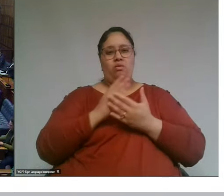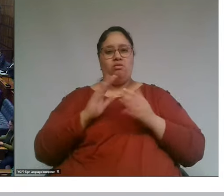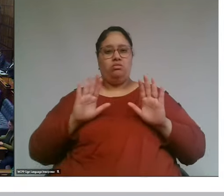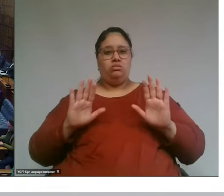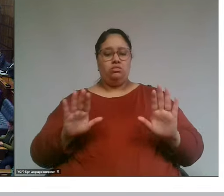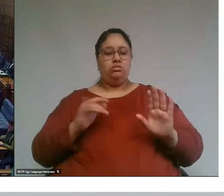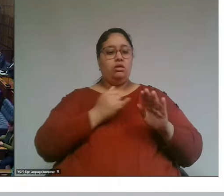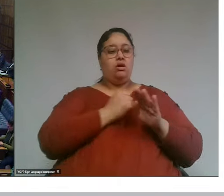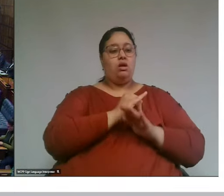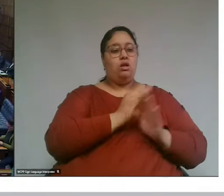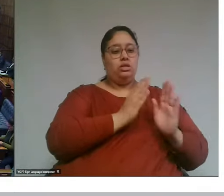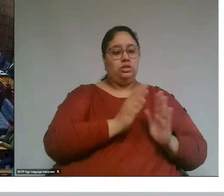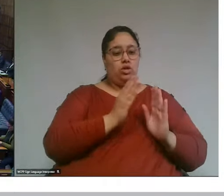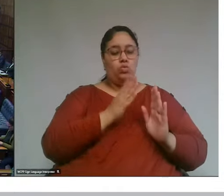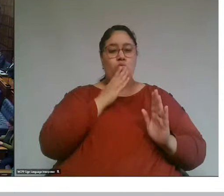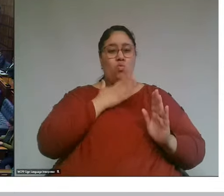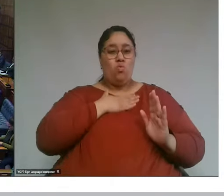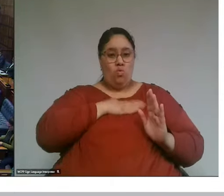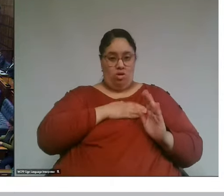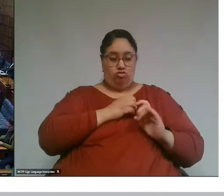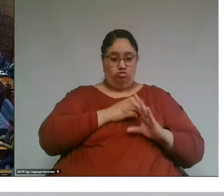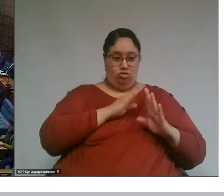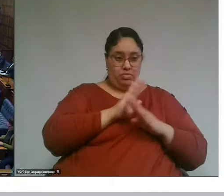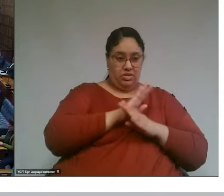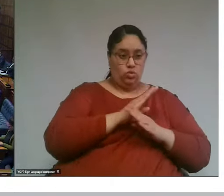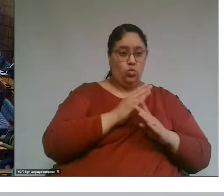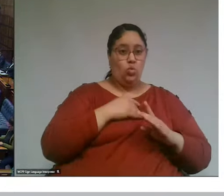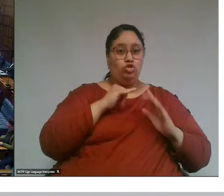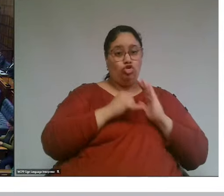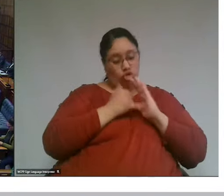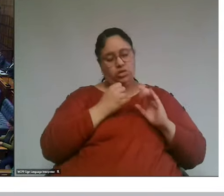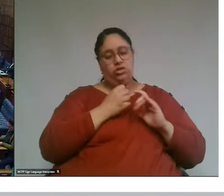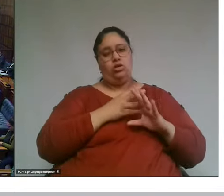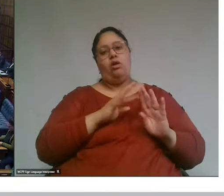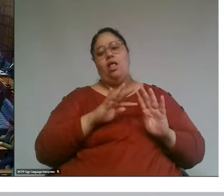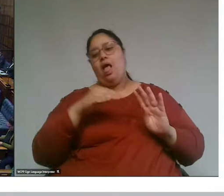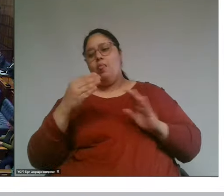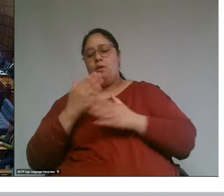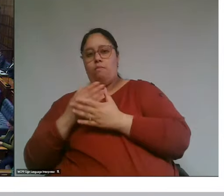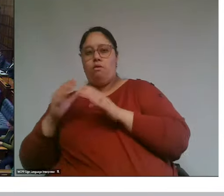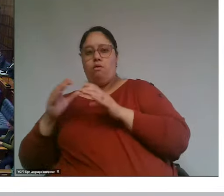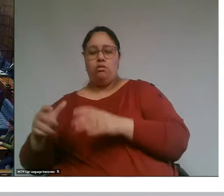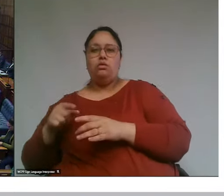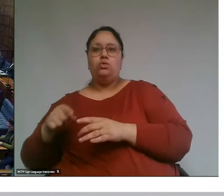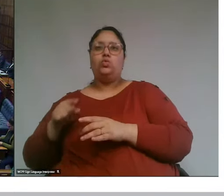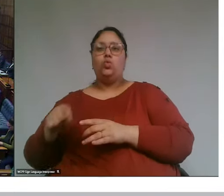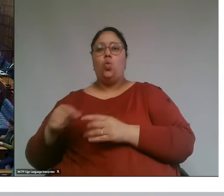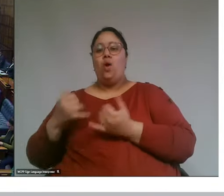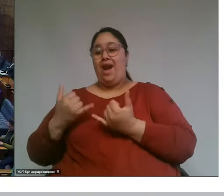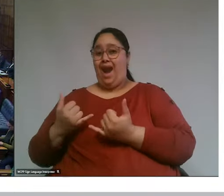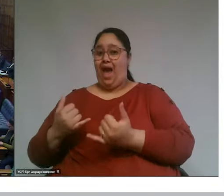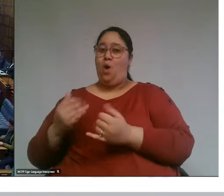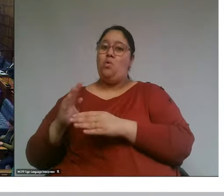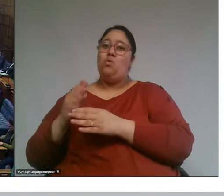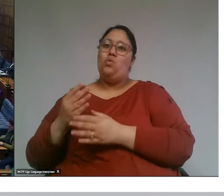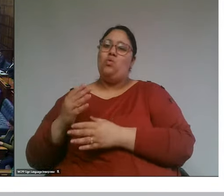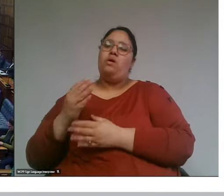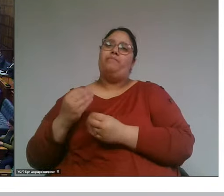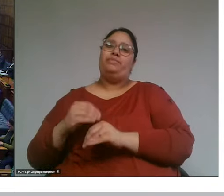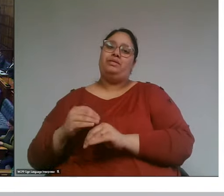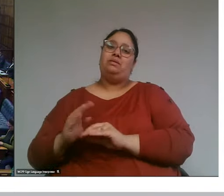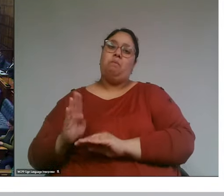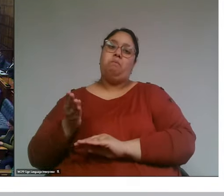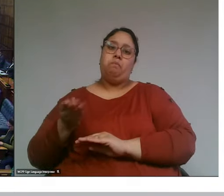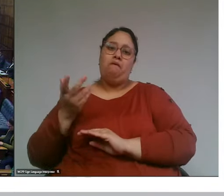early stage people who want to start a business people who just started a business and the other component that it has is existing rates so you are